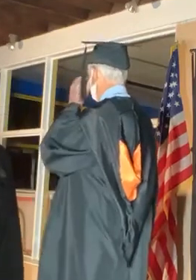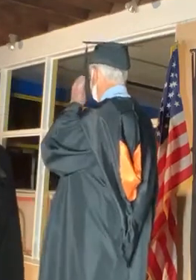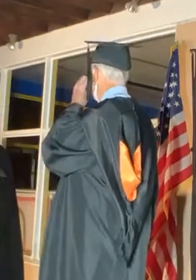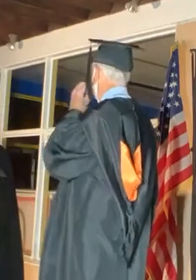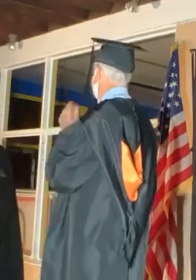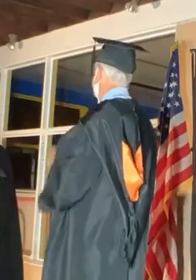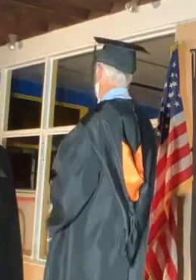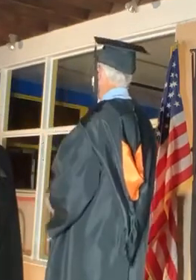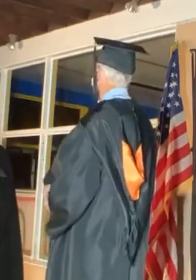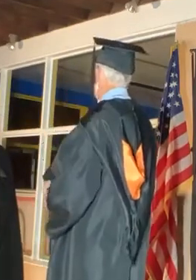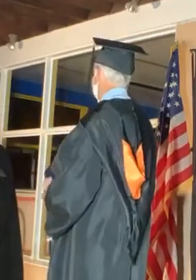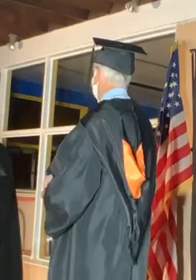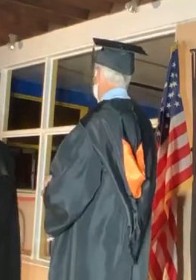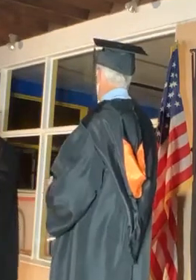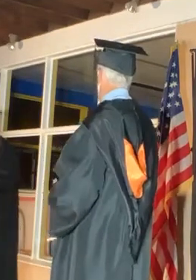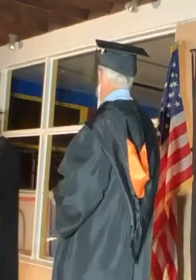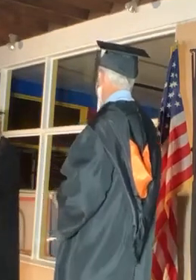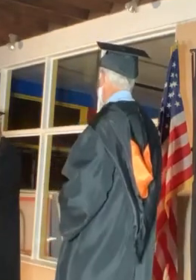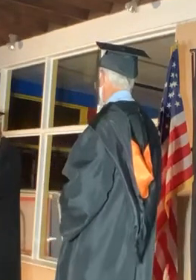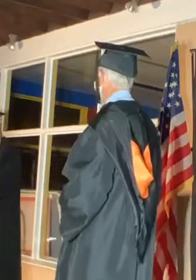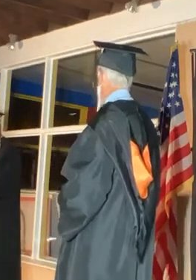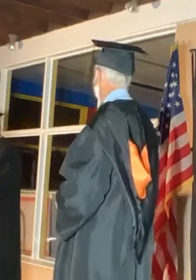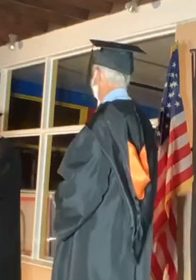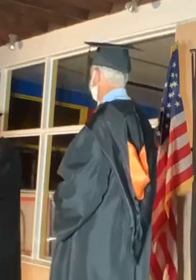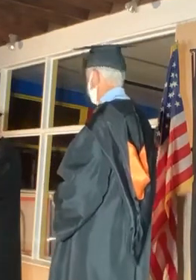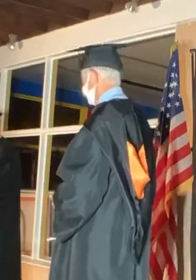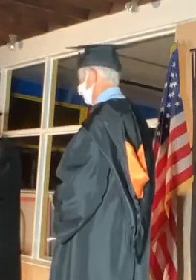Kara and Dishon.